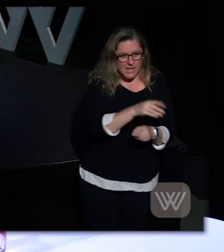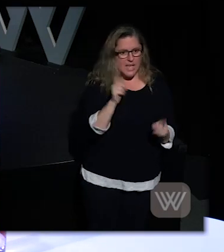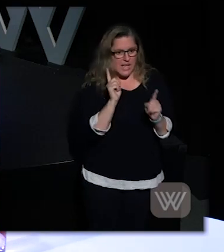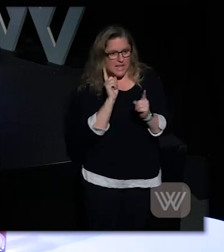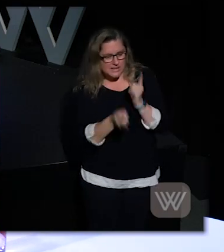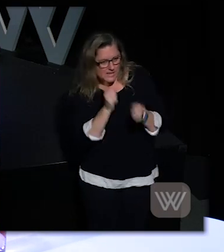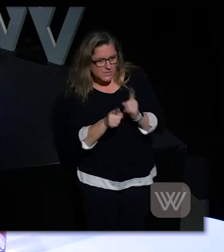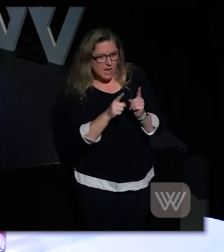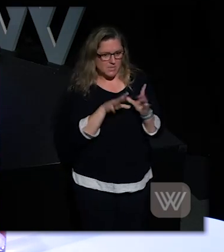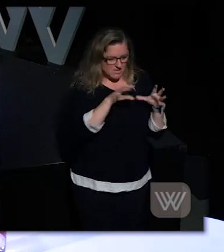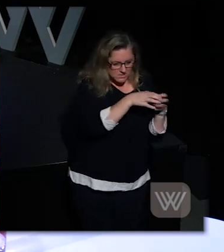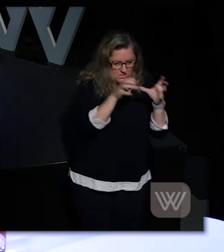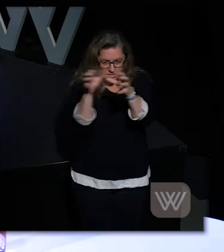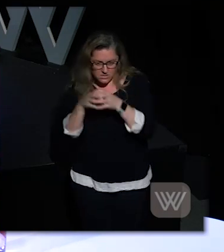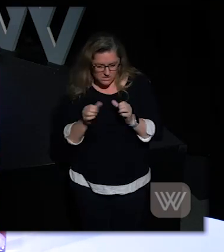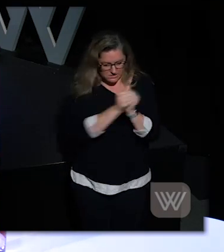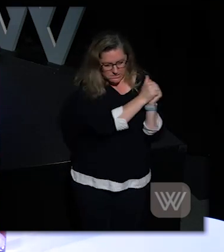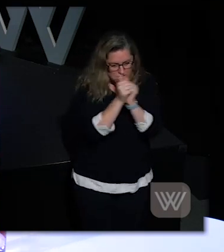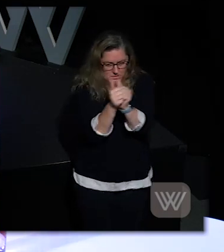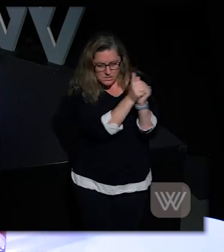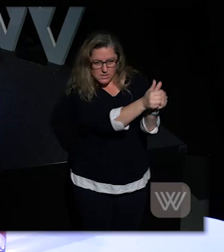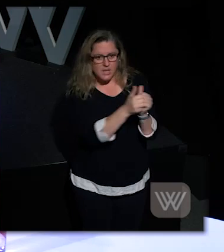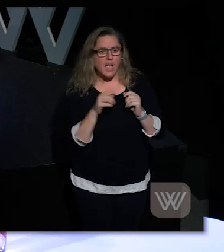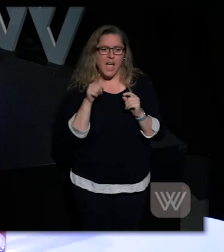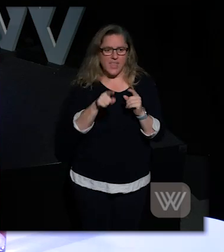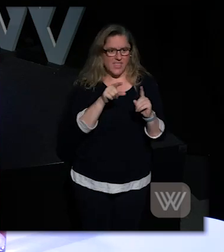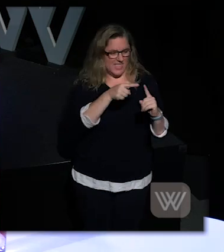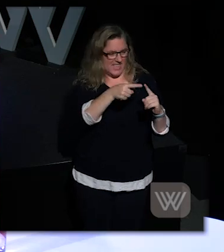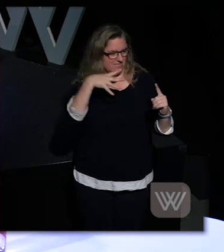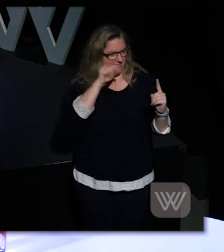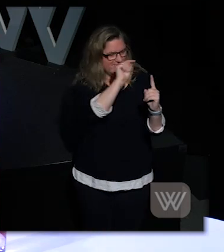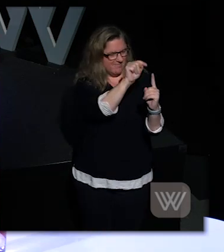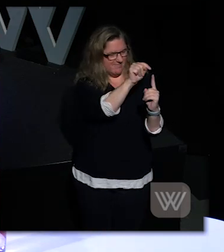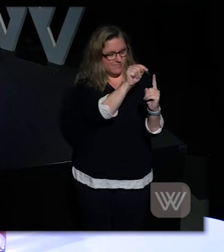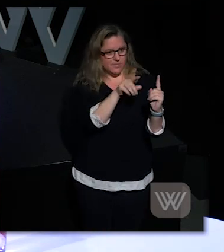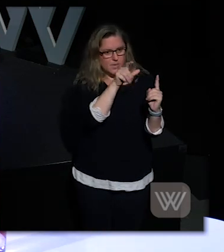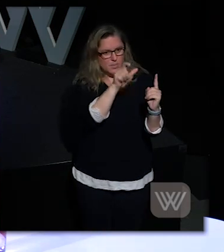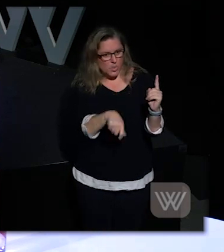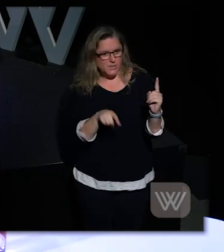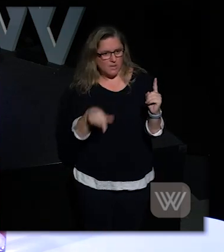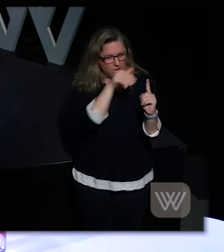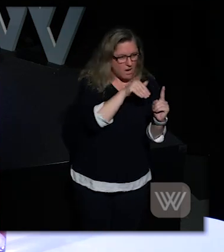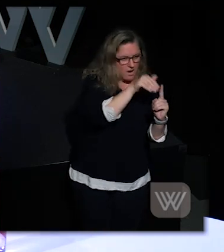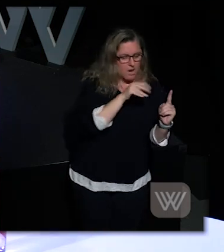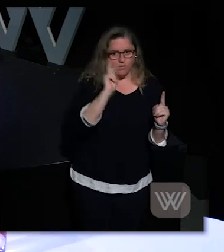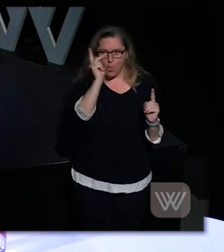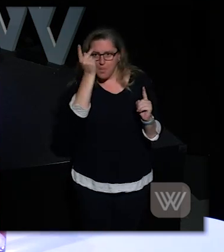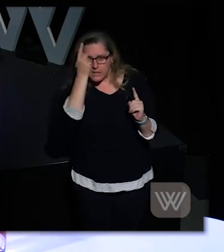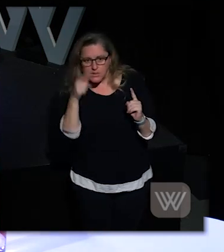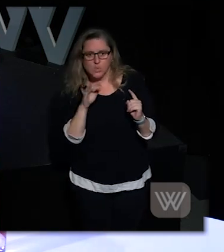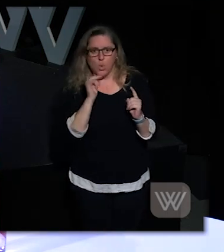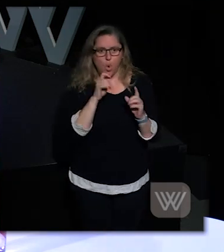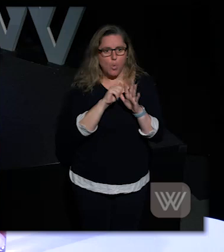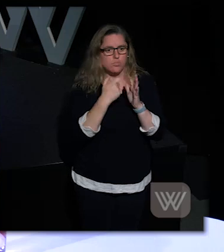in conjunction and they go out, they target a particular person either just to be vicious, like predator trolling, or for political means.